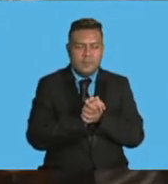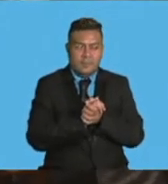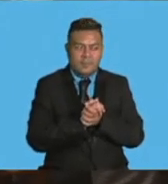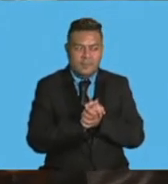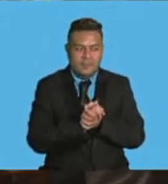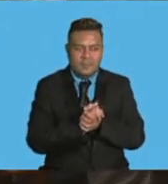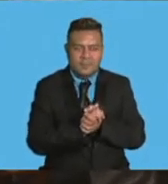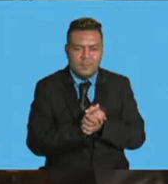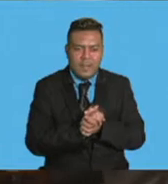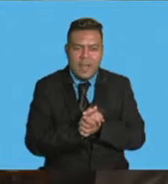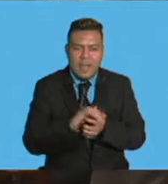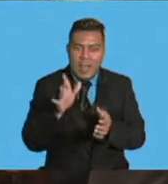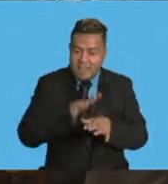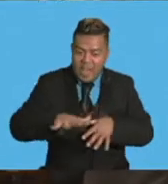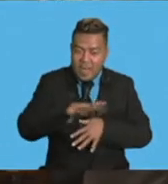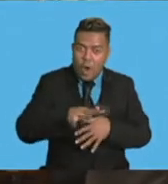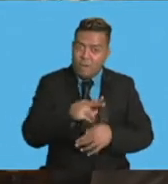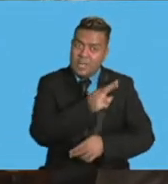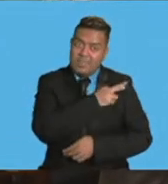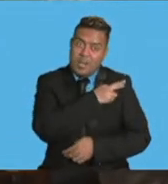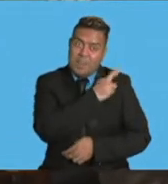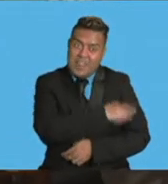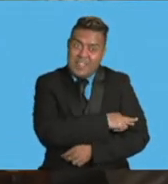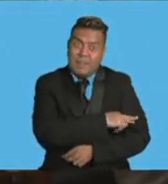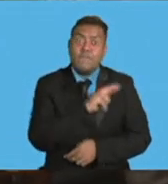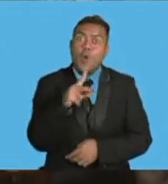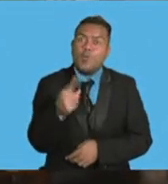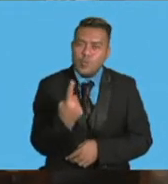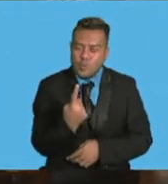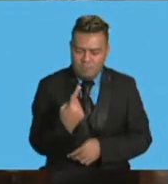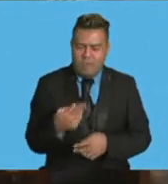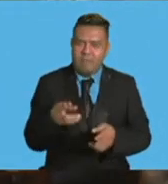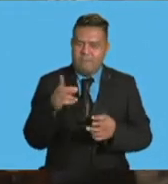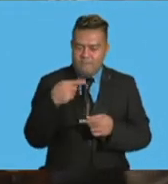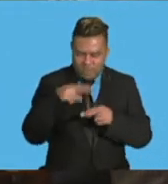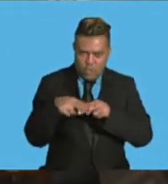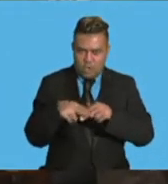the area of responsibility under Fiji's care.